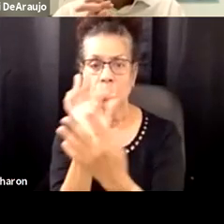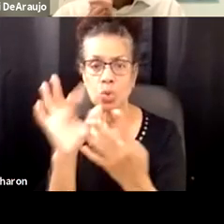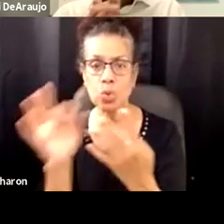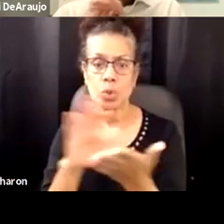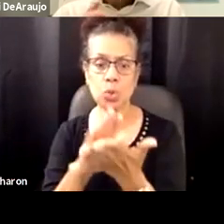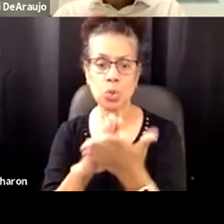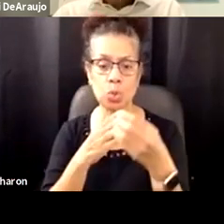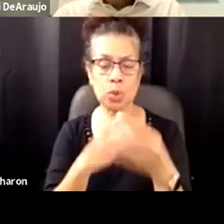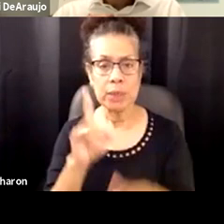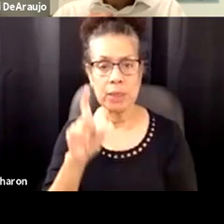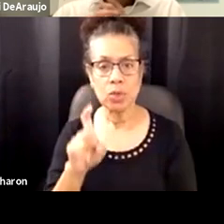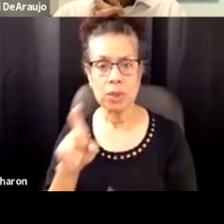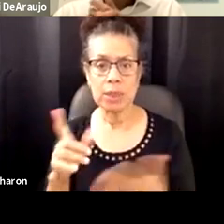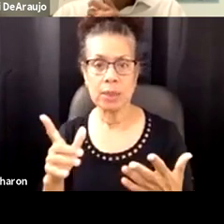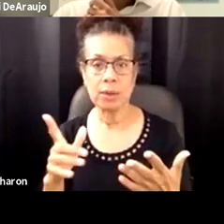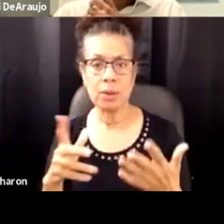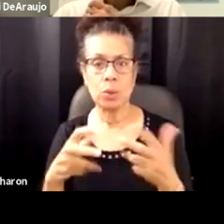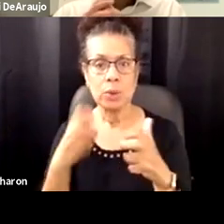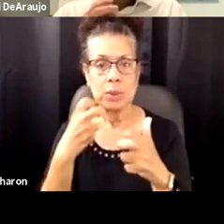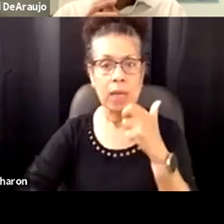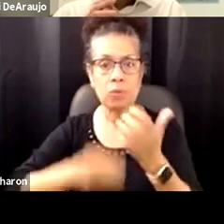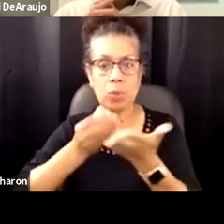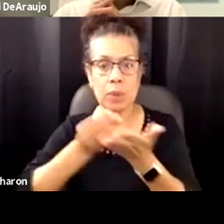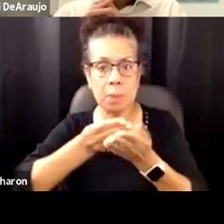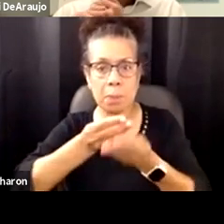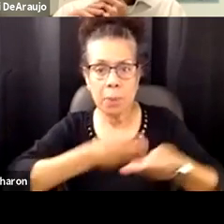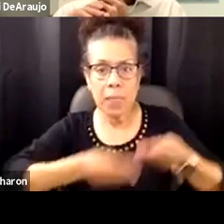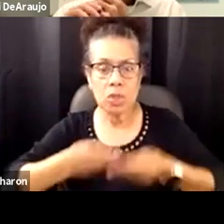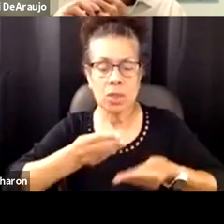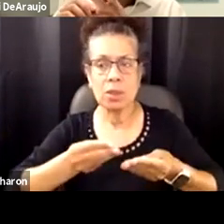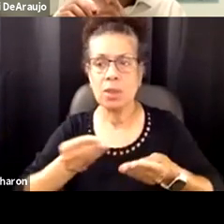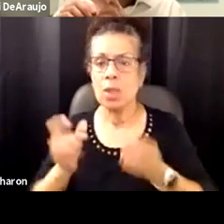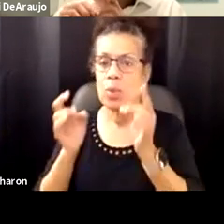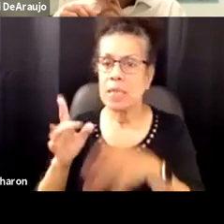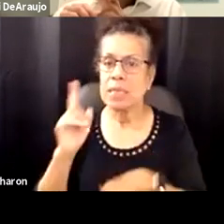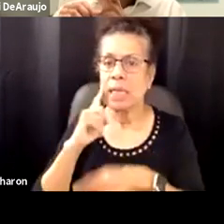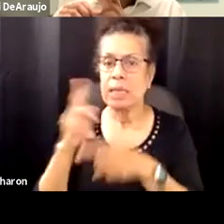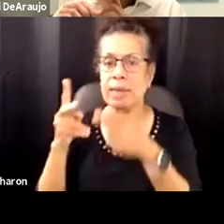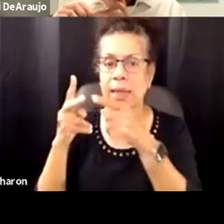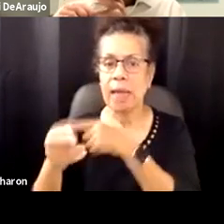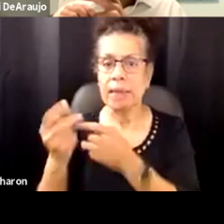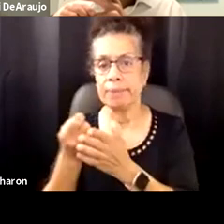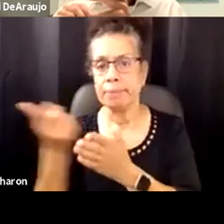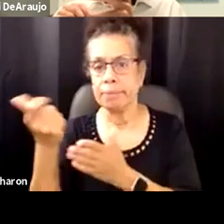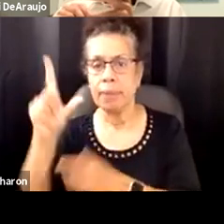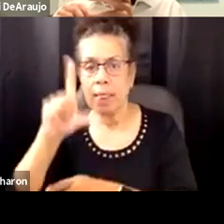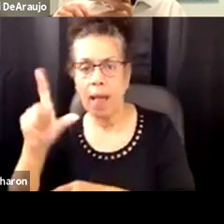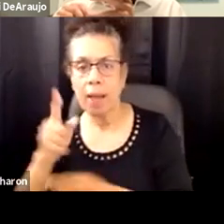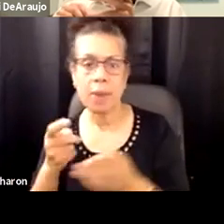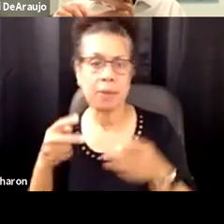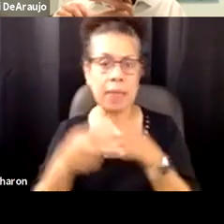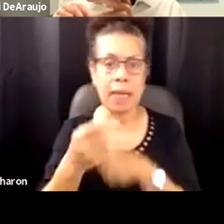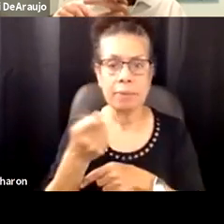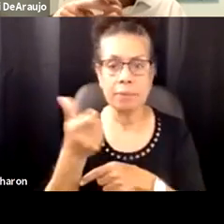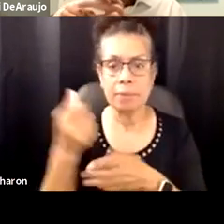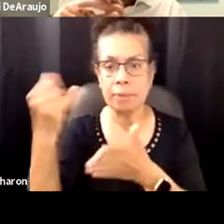make the past couple years in tough budget times i mean we hate when we hear that they're cutting libraries that they're cutting arts etc and now they've